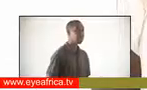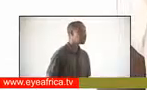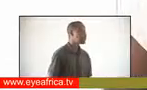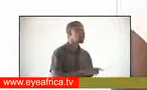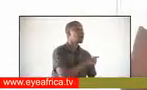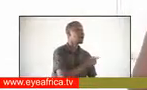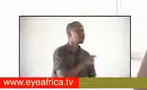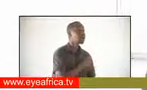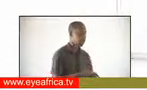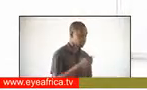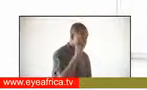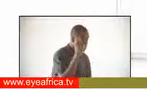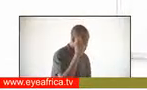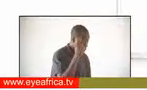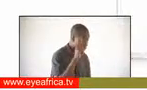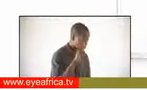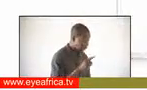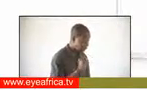Also note that